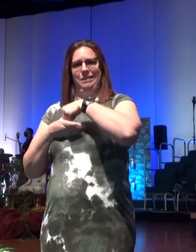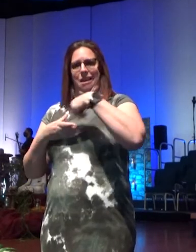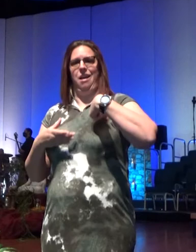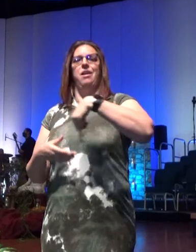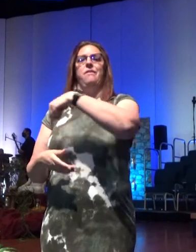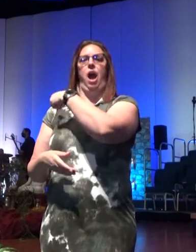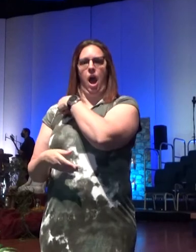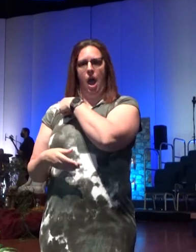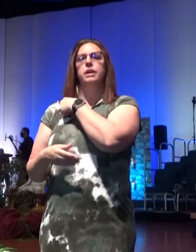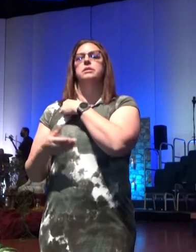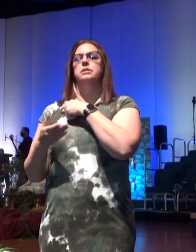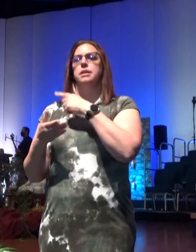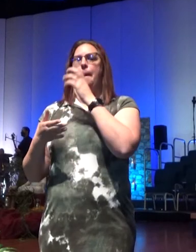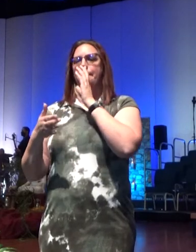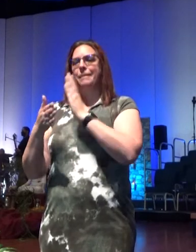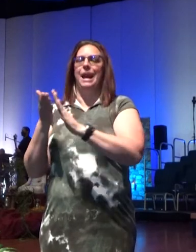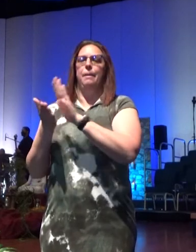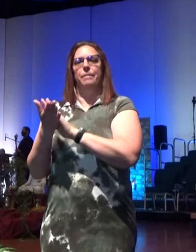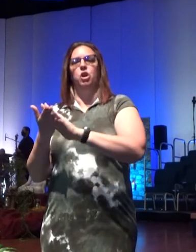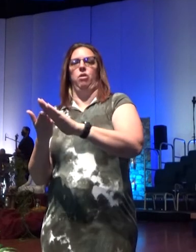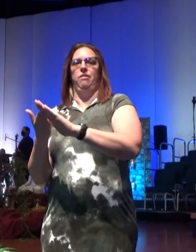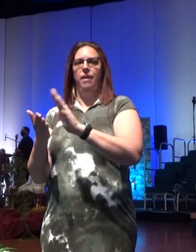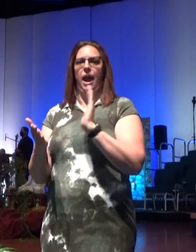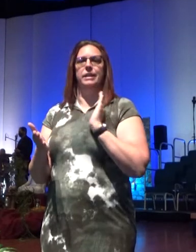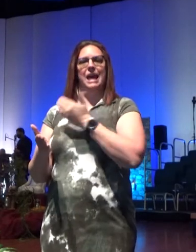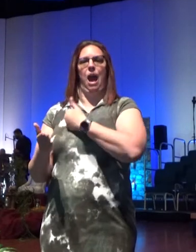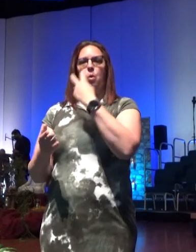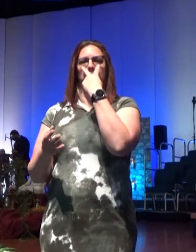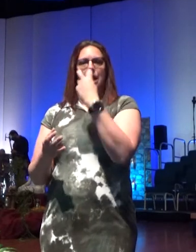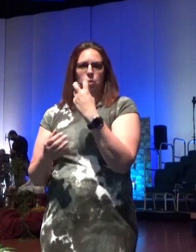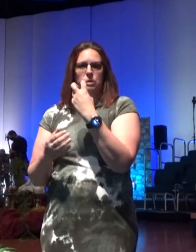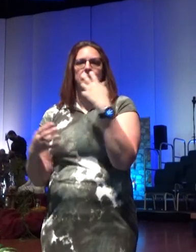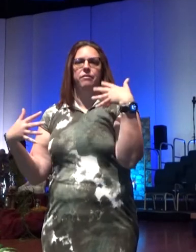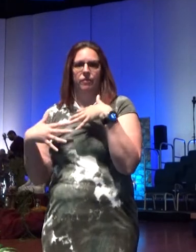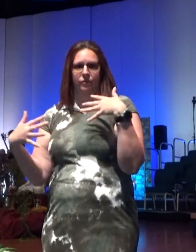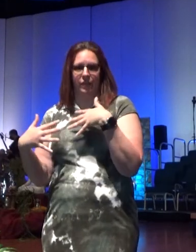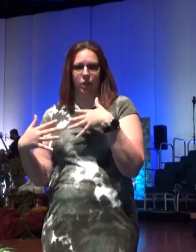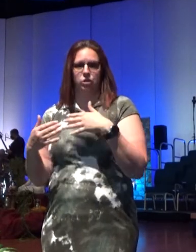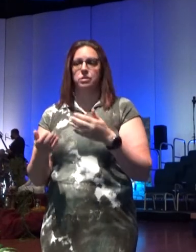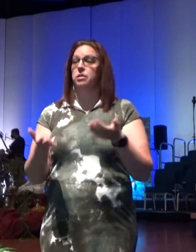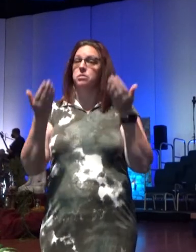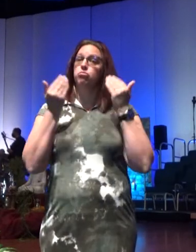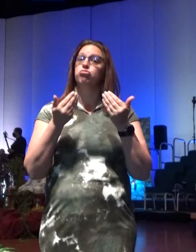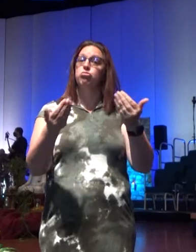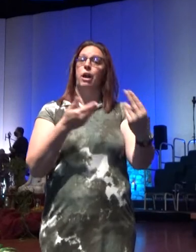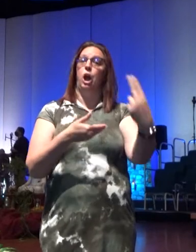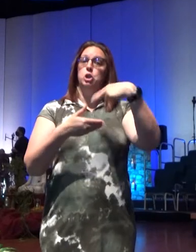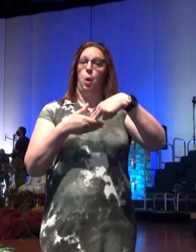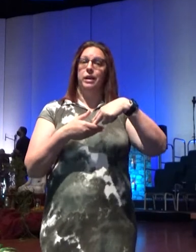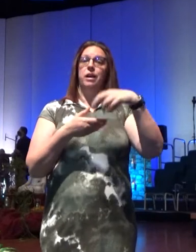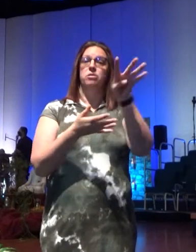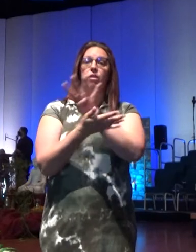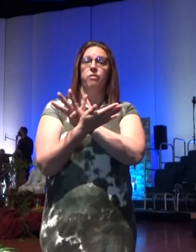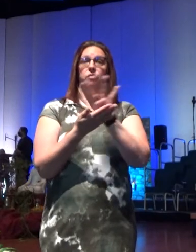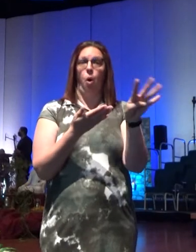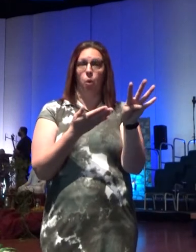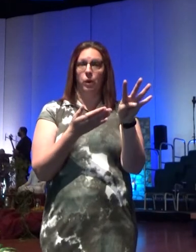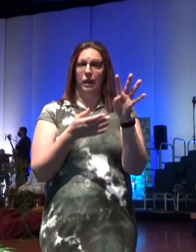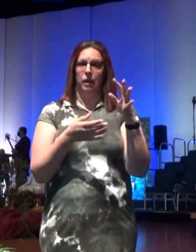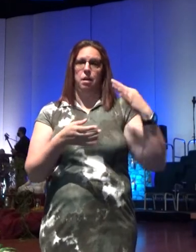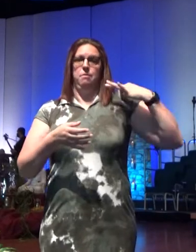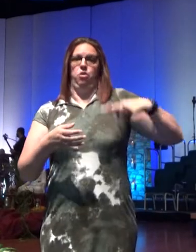So surrender your doubts and fears and live from this flow by joining us for our upcoming 4-week Adventure and Prosperity Sunday